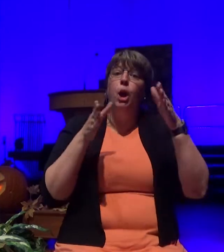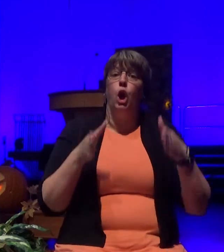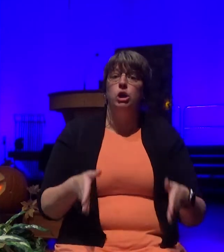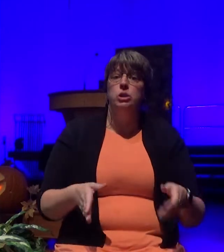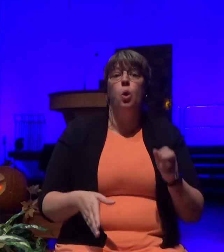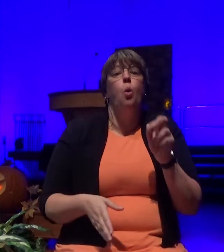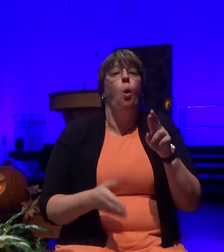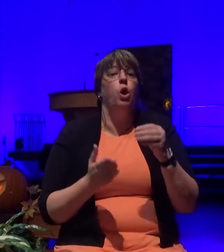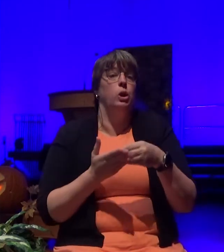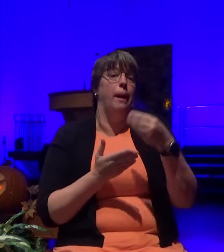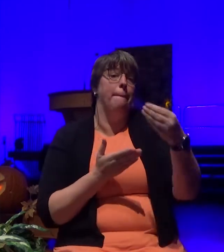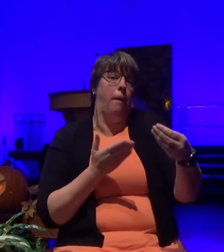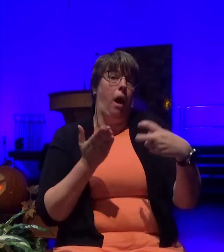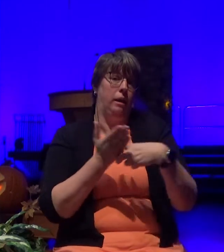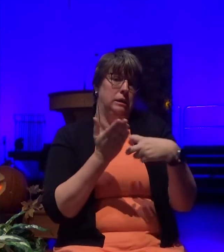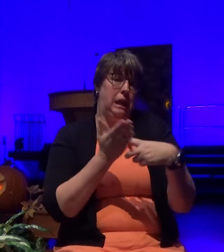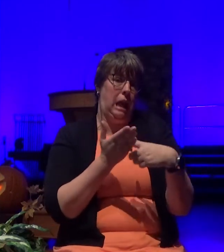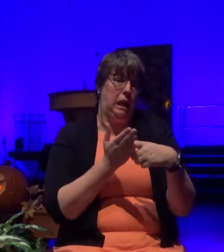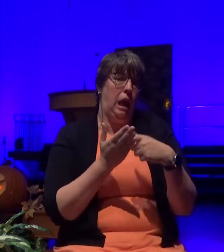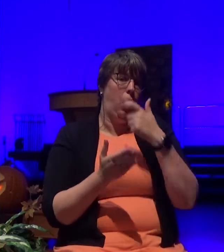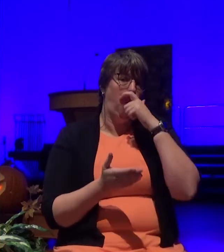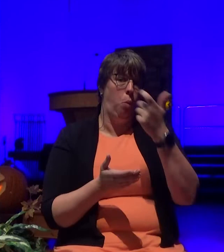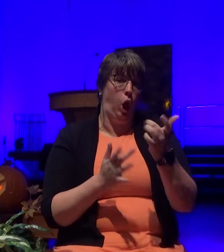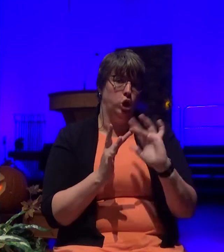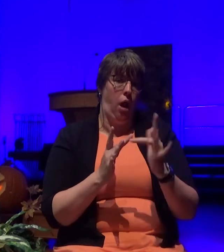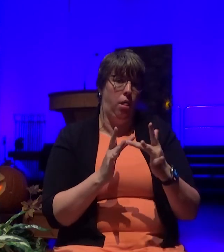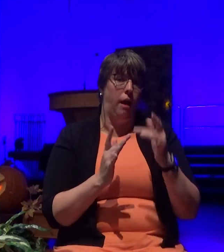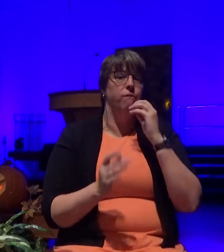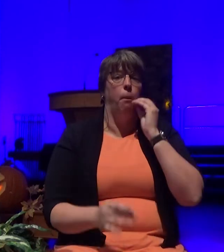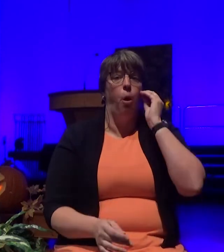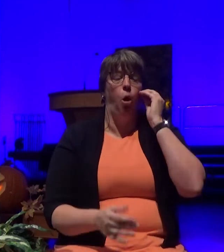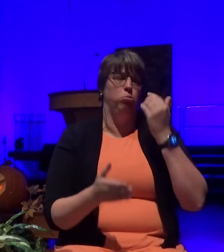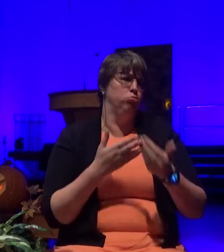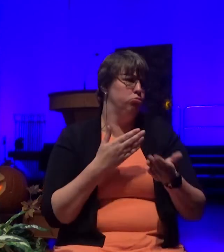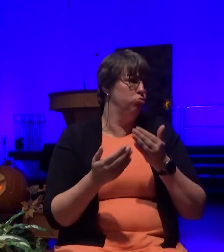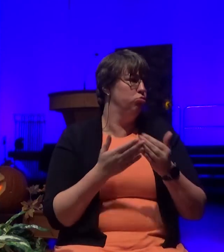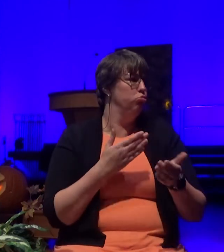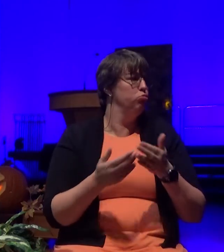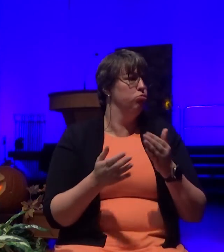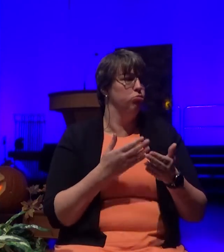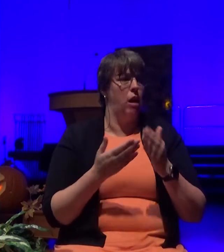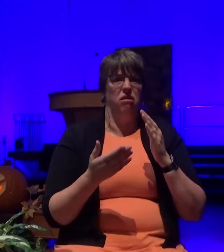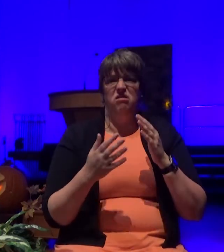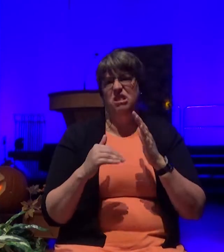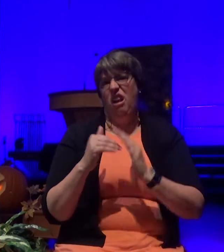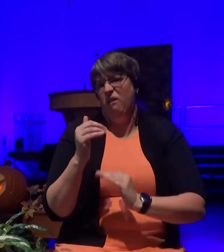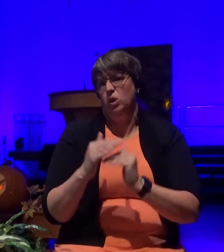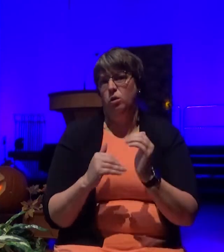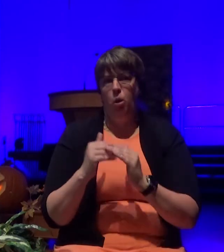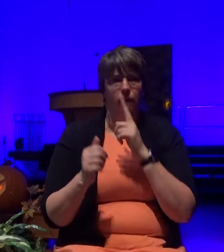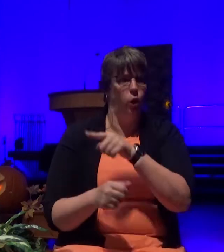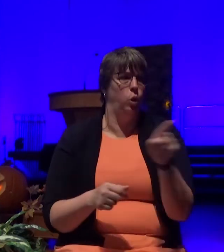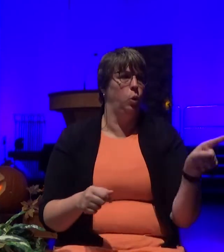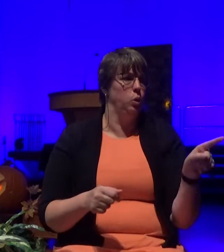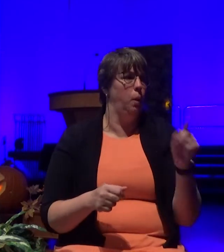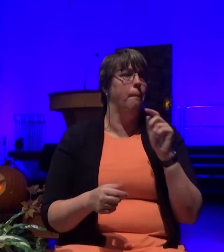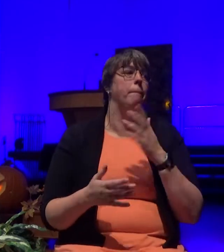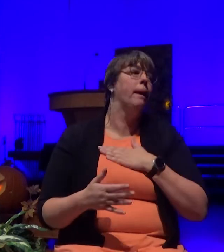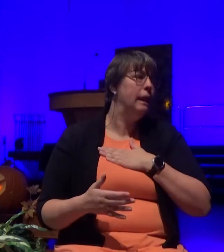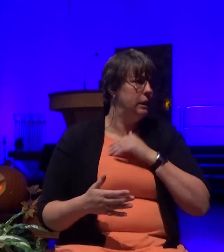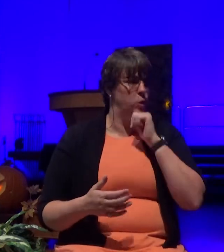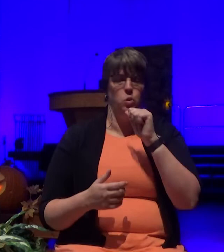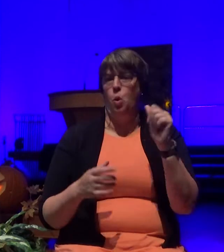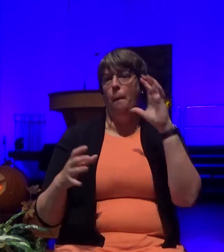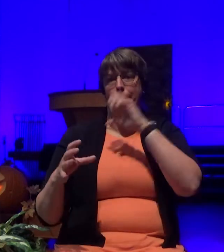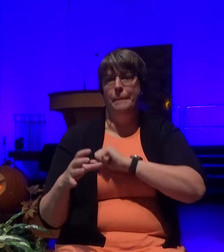purchase a ticket and watch it online from home, whichever is more comfortable for you, but please don't miss this wonderful, compelling event with her. And I'm going to quote her